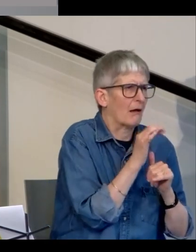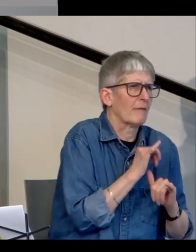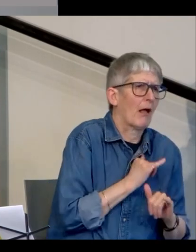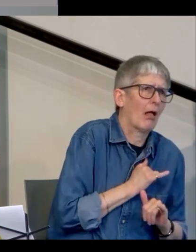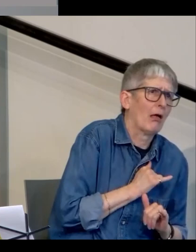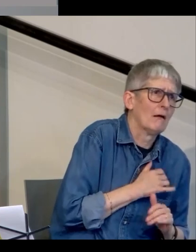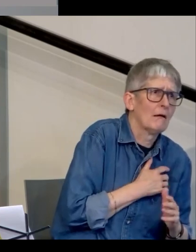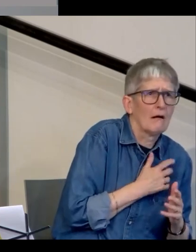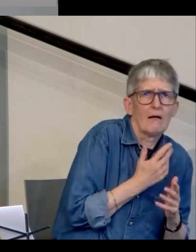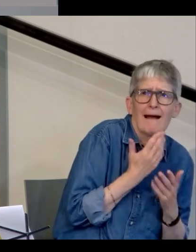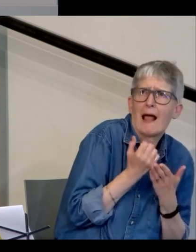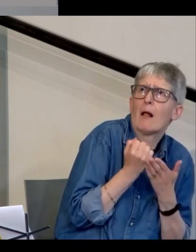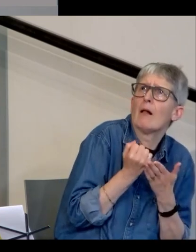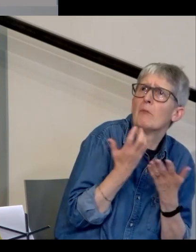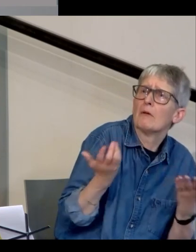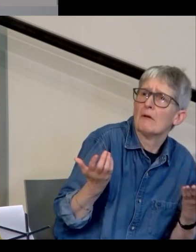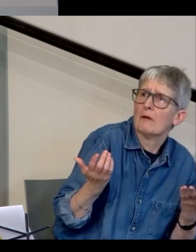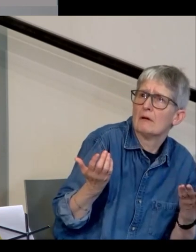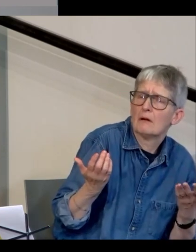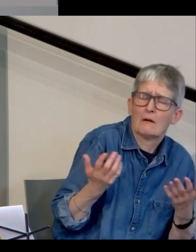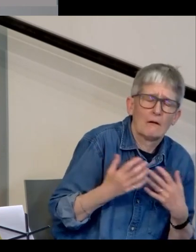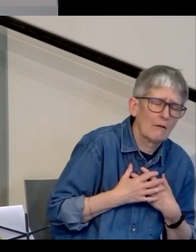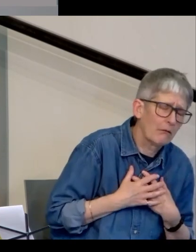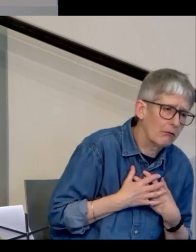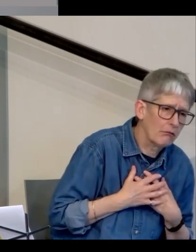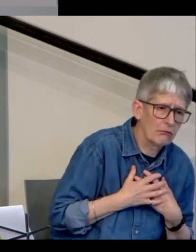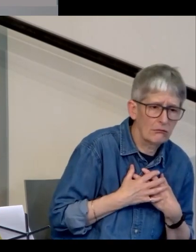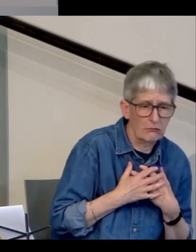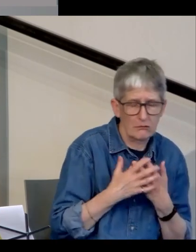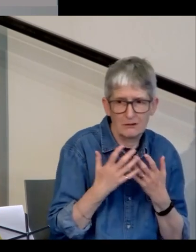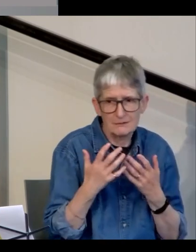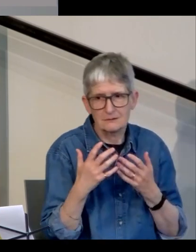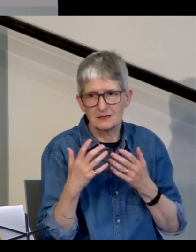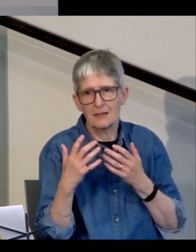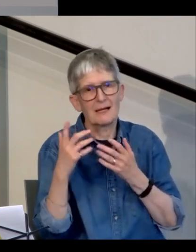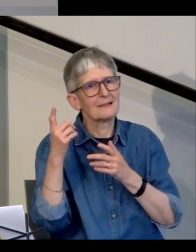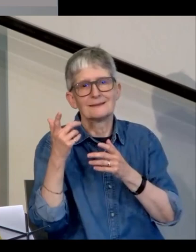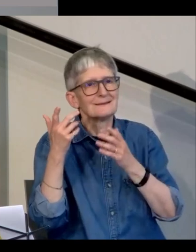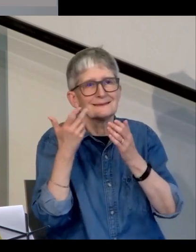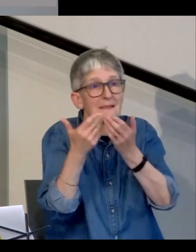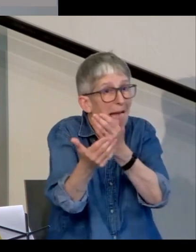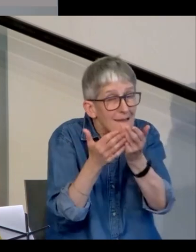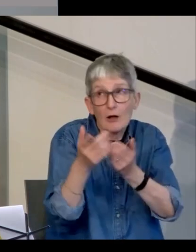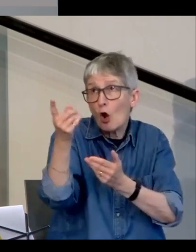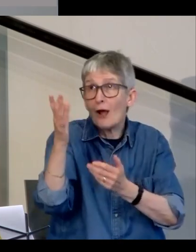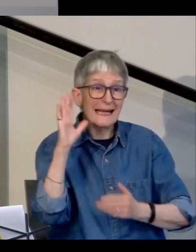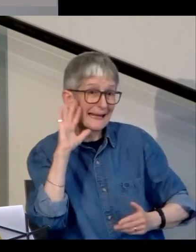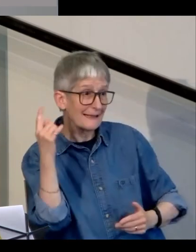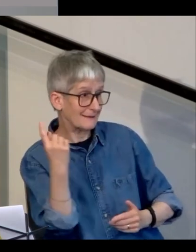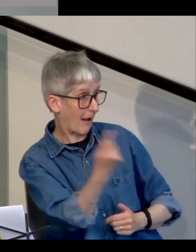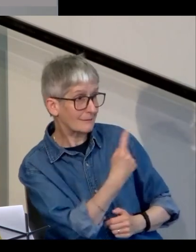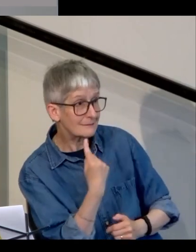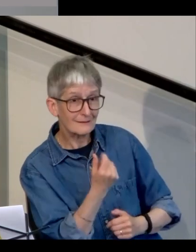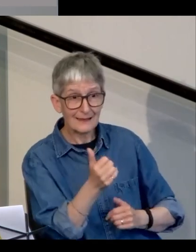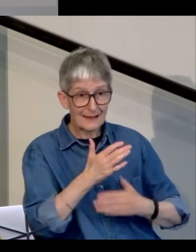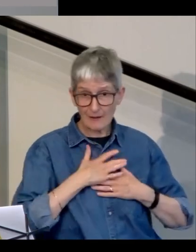cry, Father, help, or just to pick up our Bible and read a psalm. But God hears because He loves you.